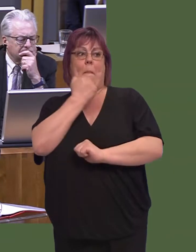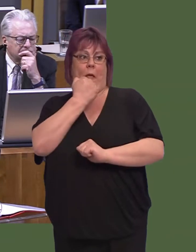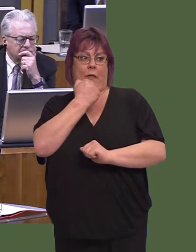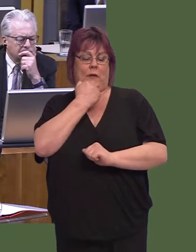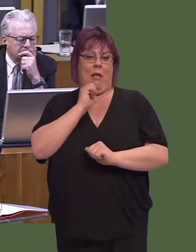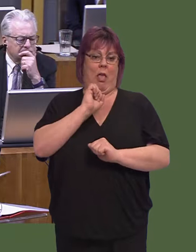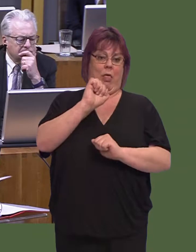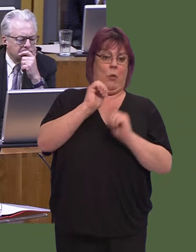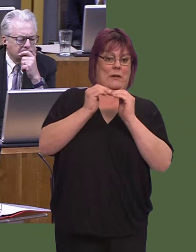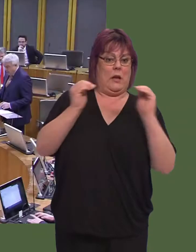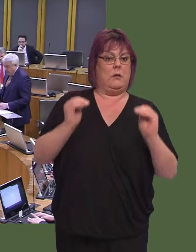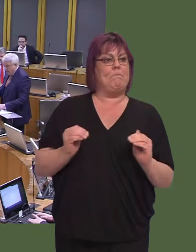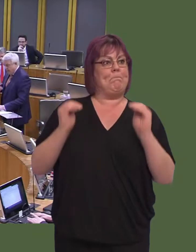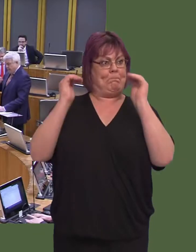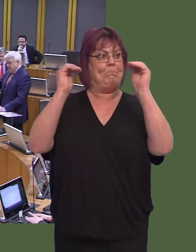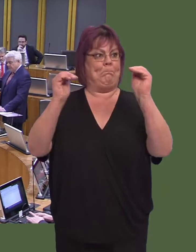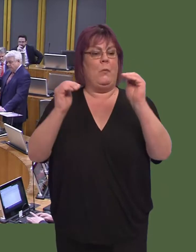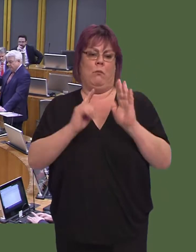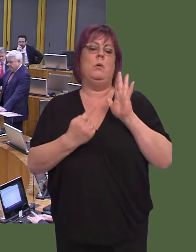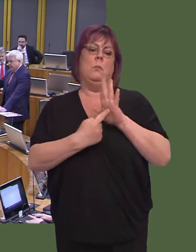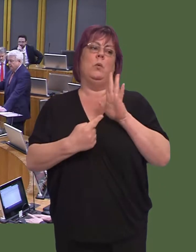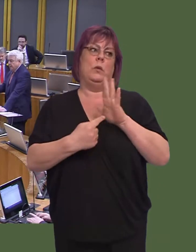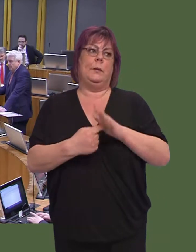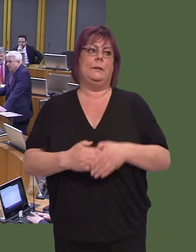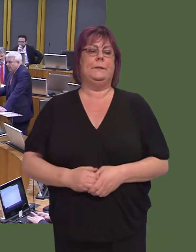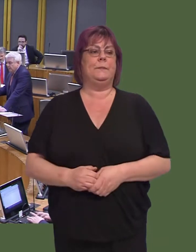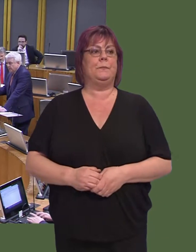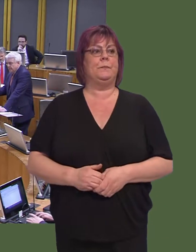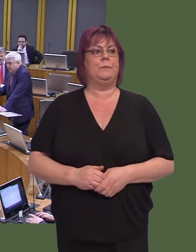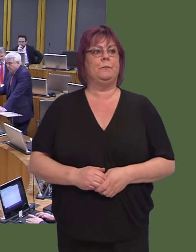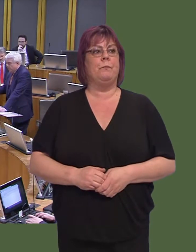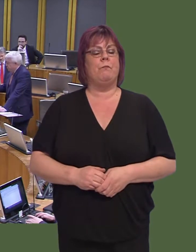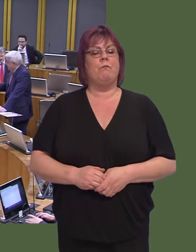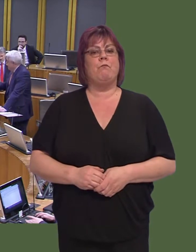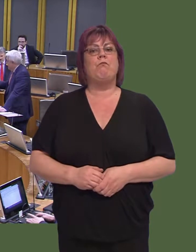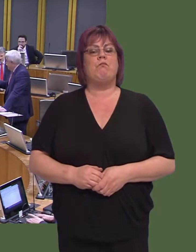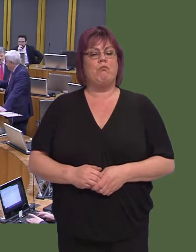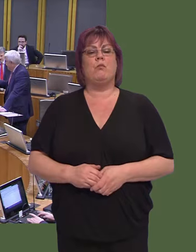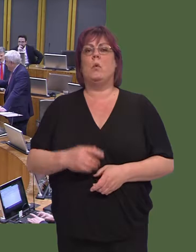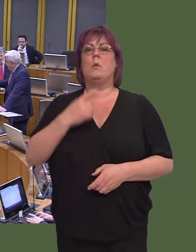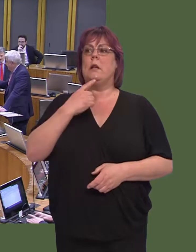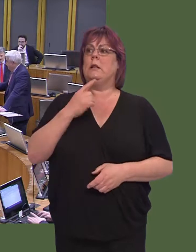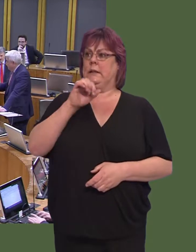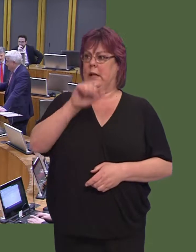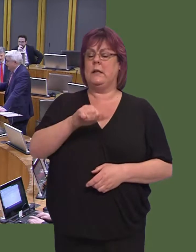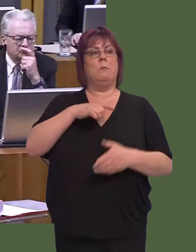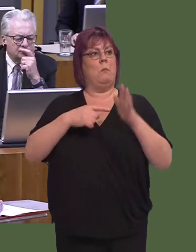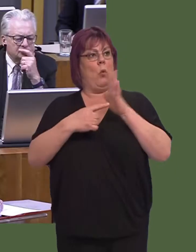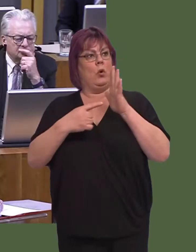improve in the teaching workforce. And so, yes, while we say it's important that we move on to